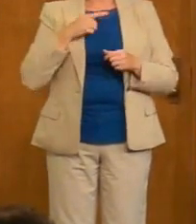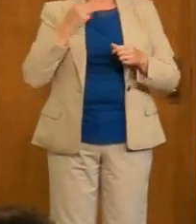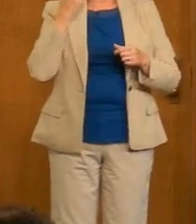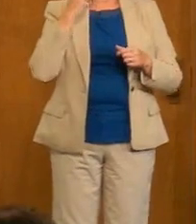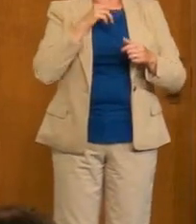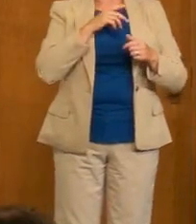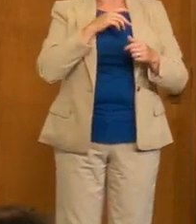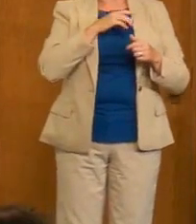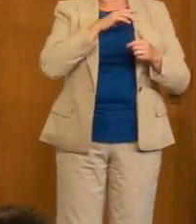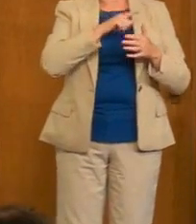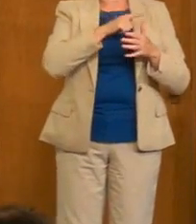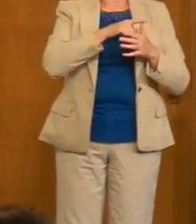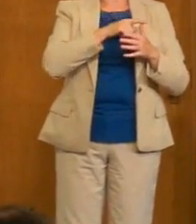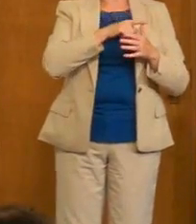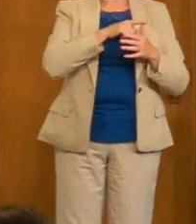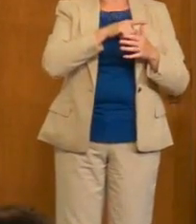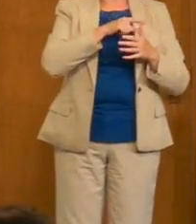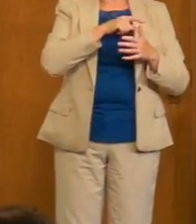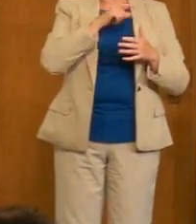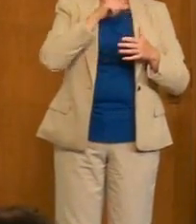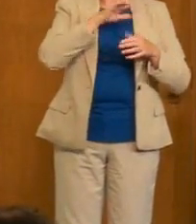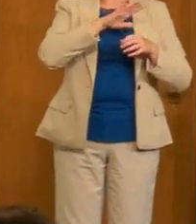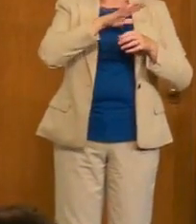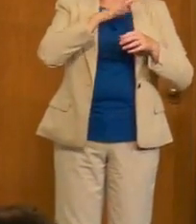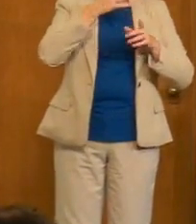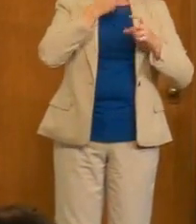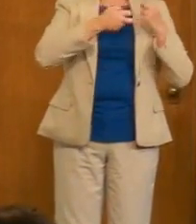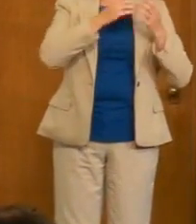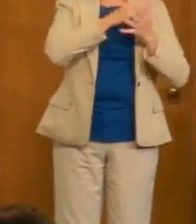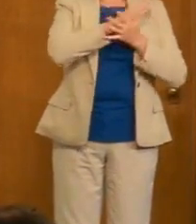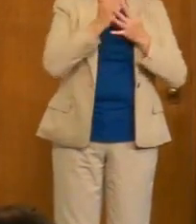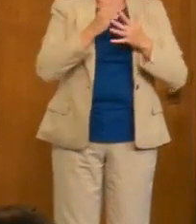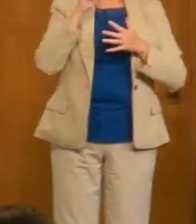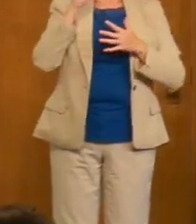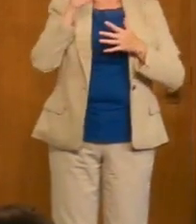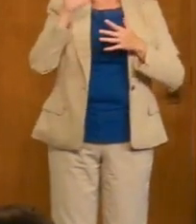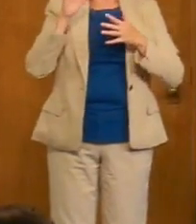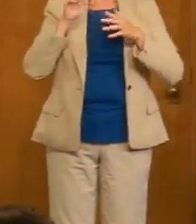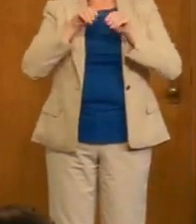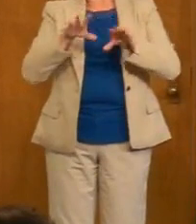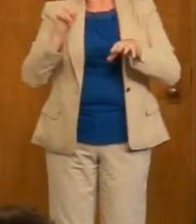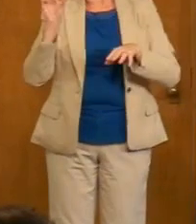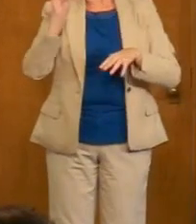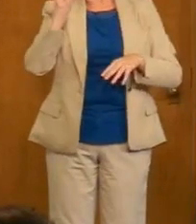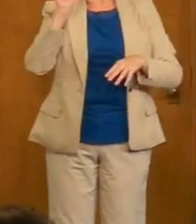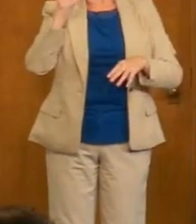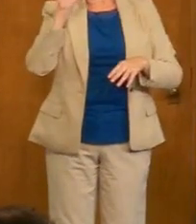hope and expect that will be the approach. But, if in future,